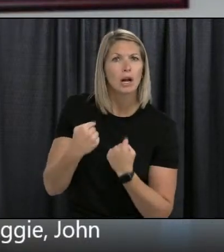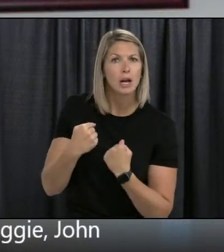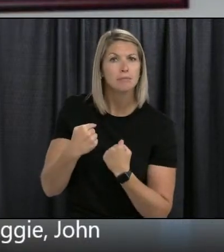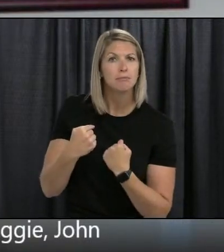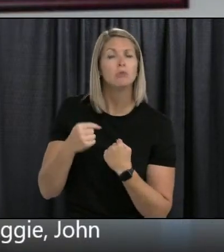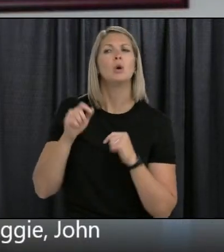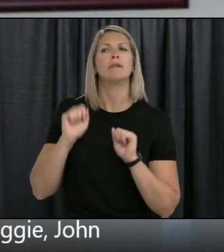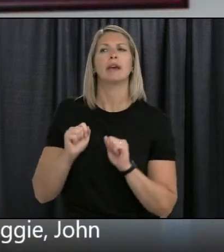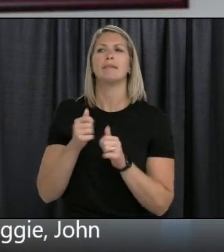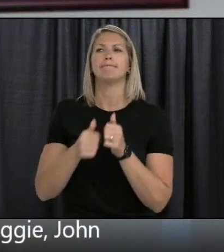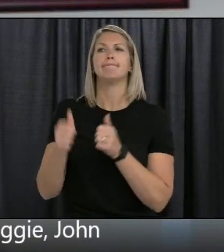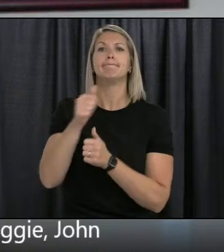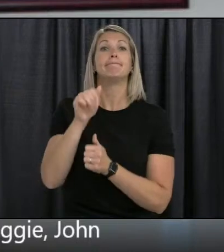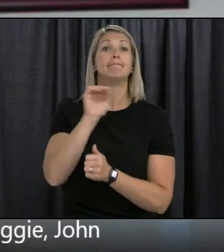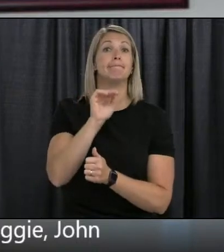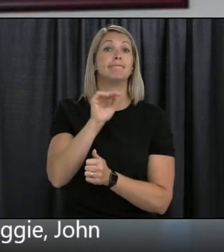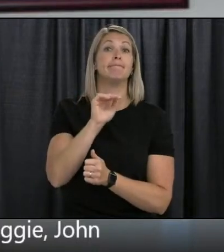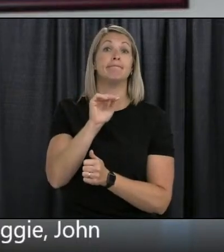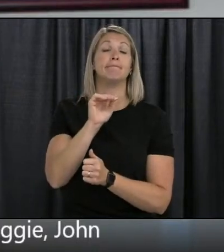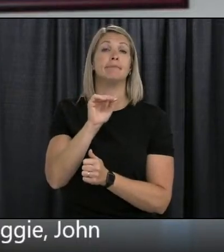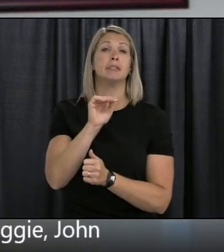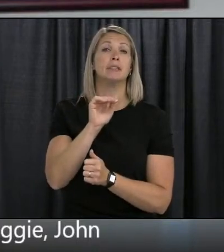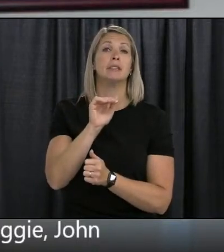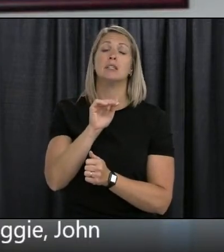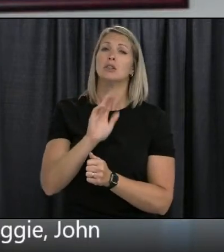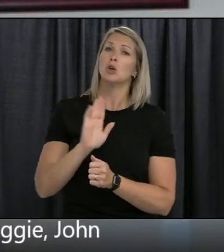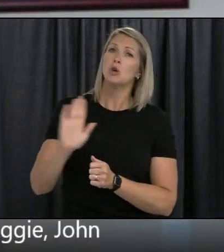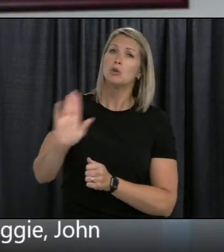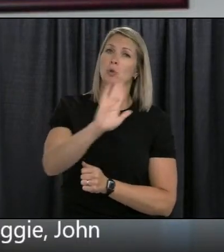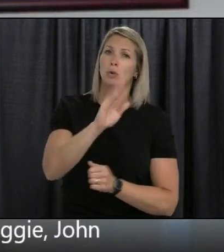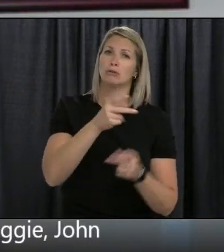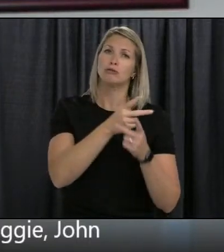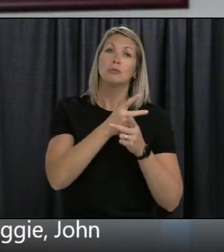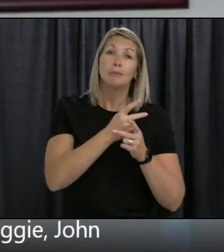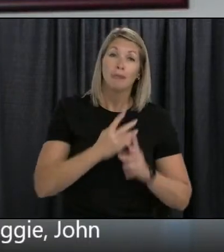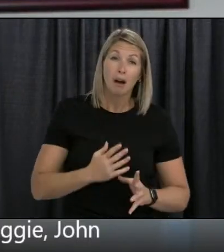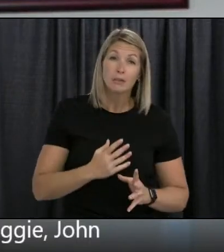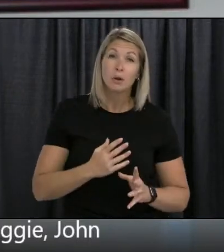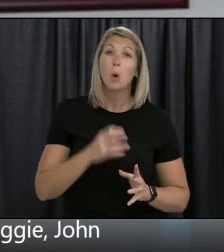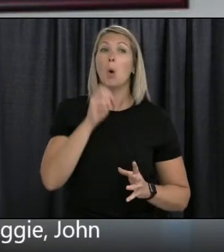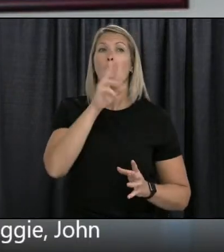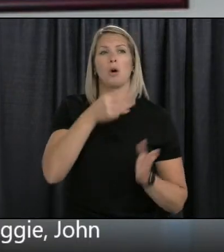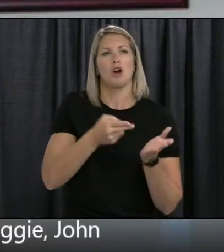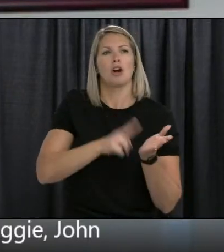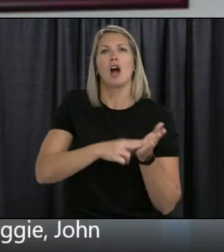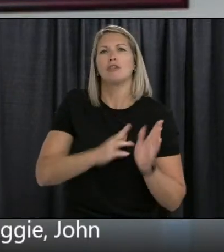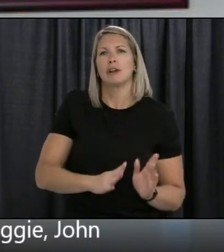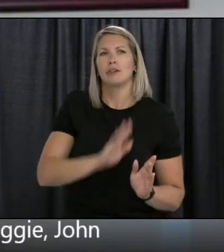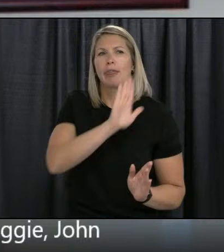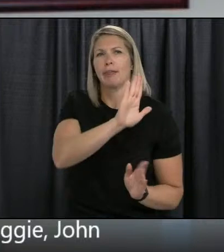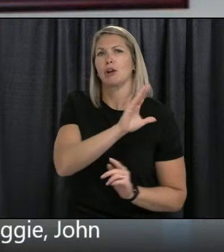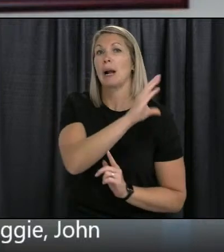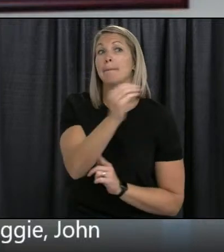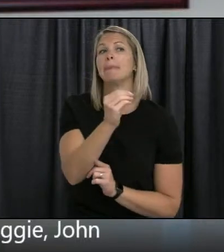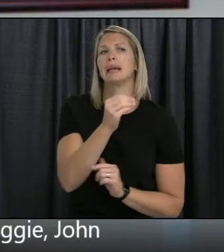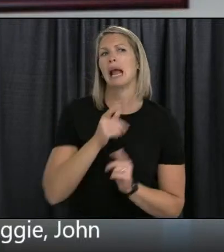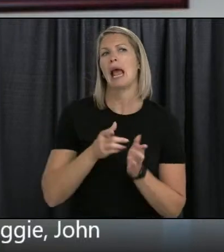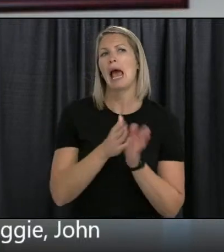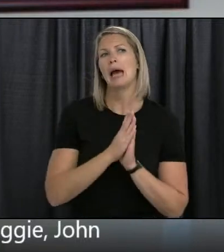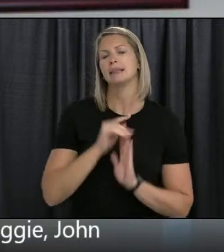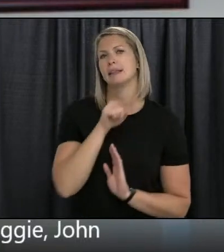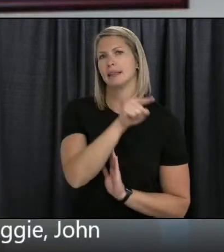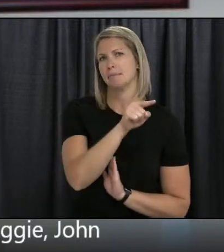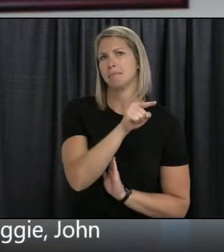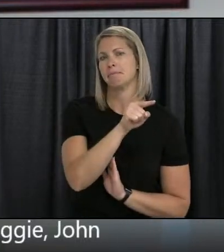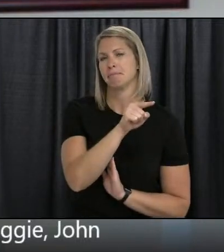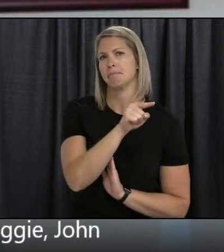needs to be brought in from outside, those questions should really be addressed to the contractors, the companies that are bringing these individuals in.